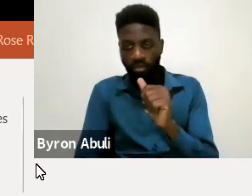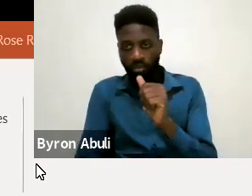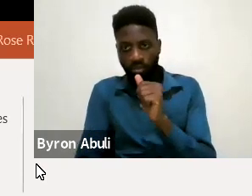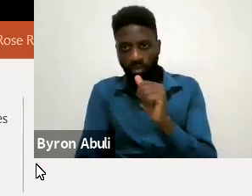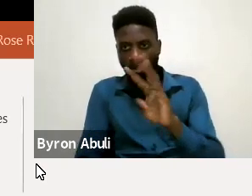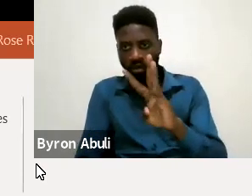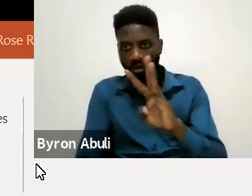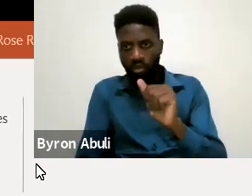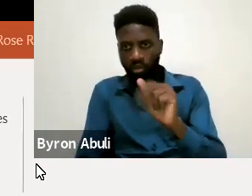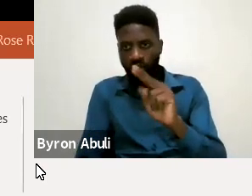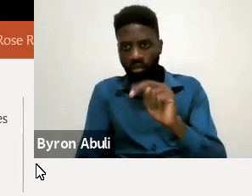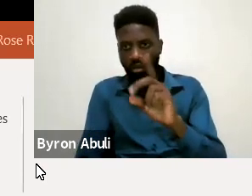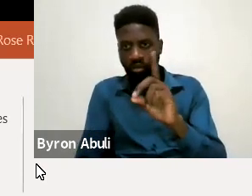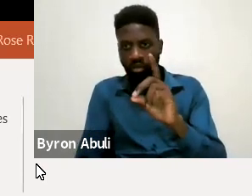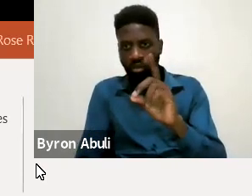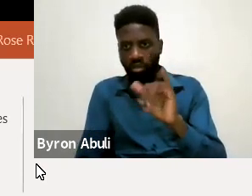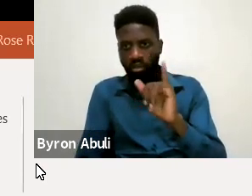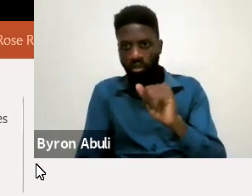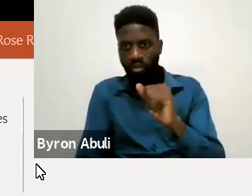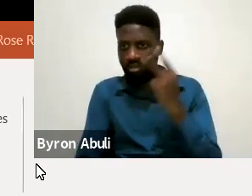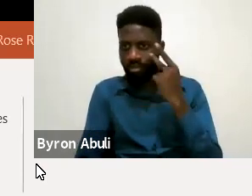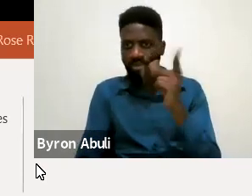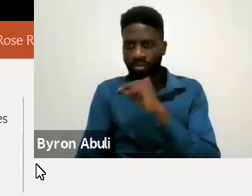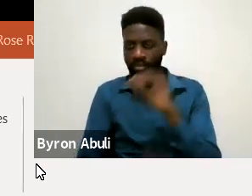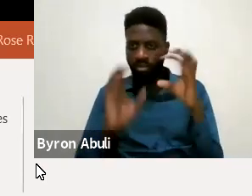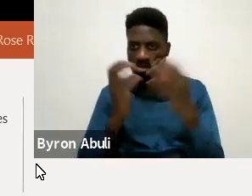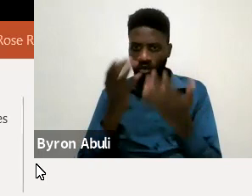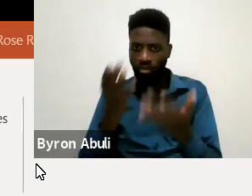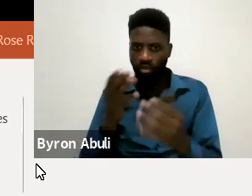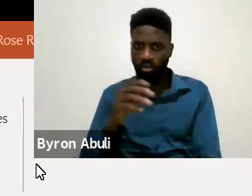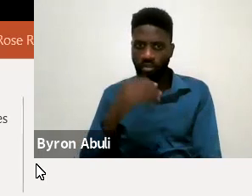Wandia, I saw Wandia in class today.